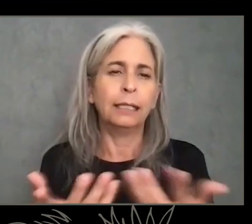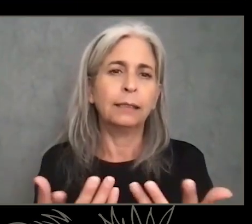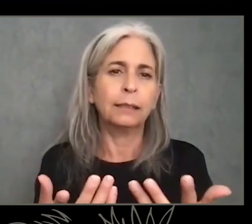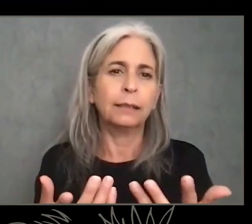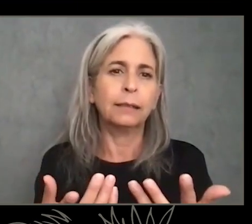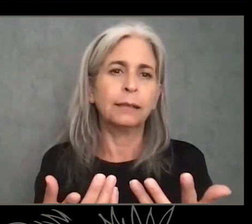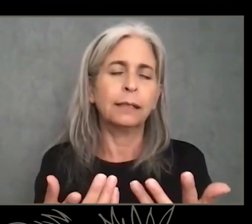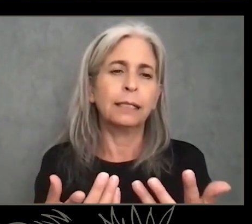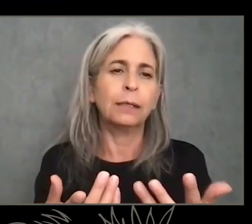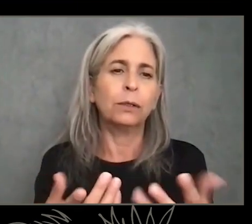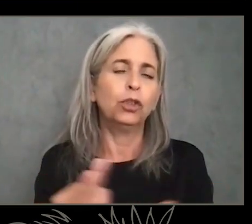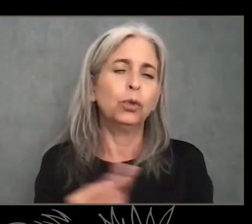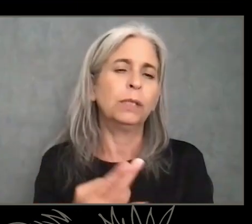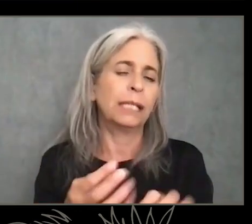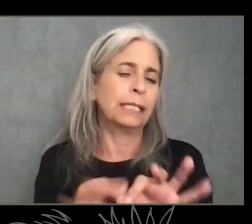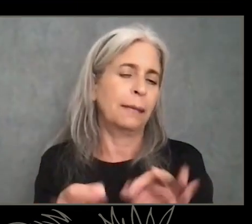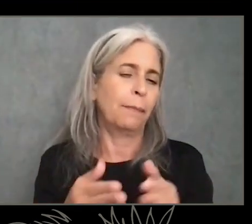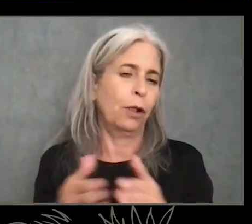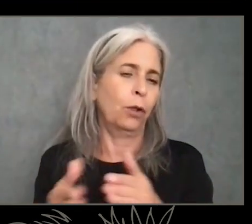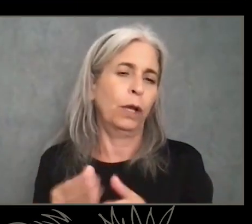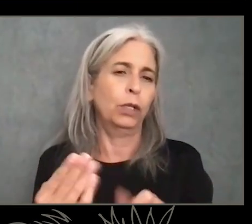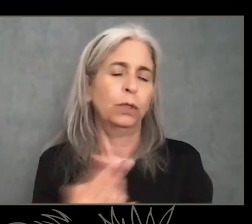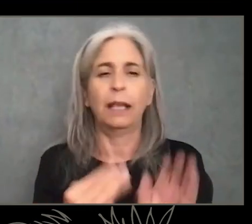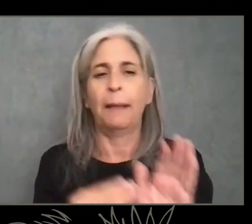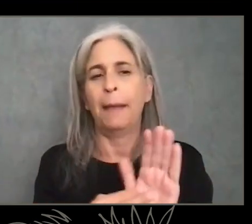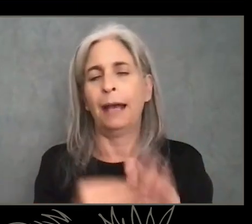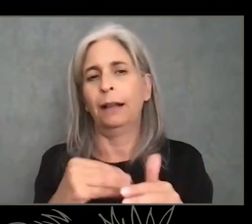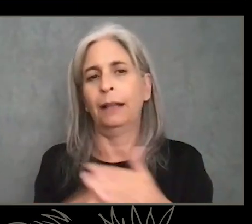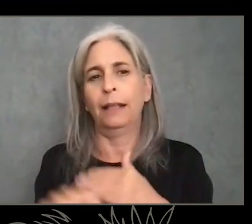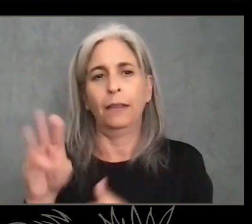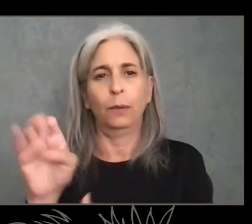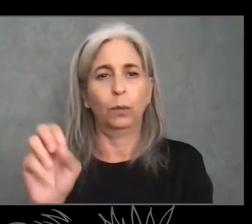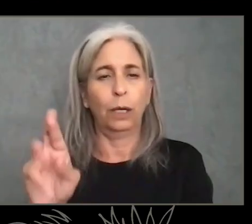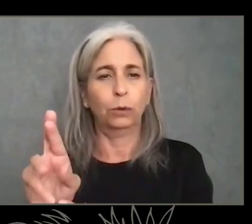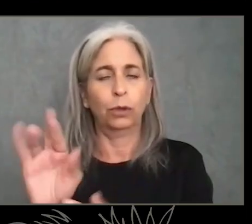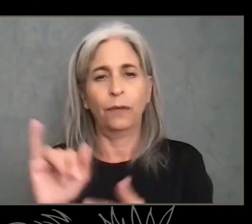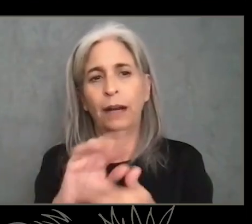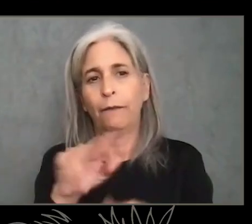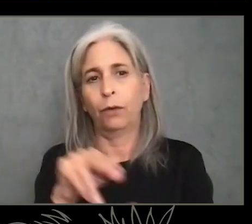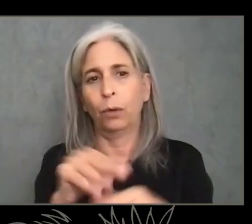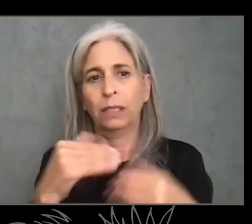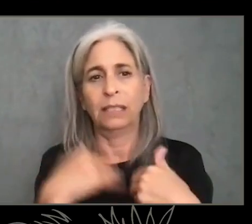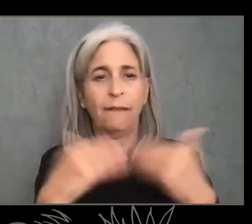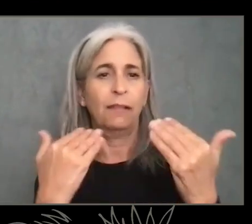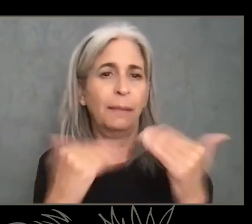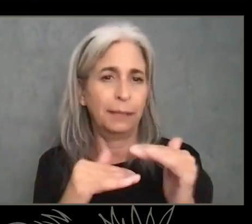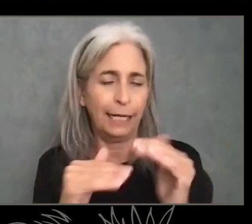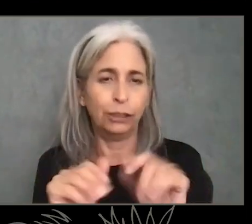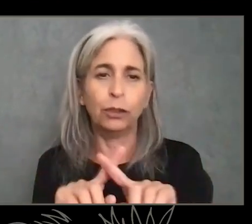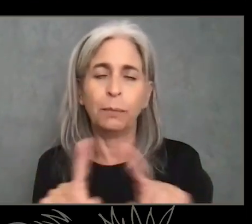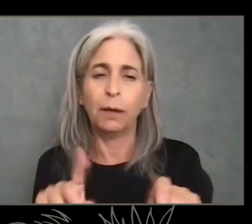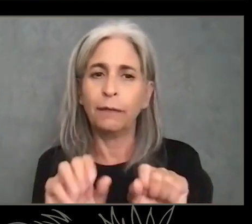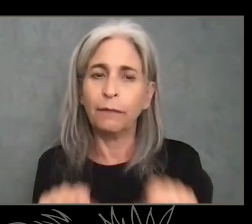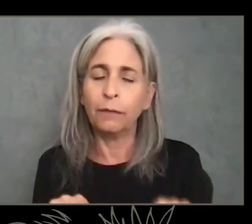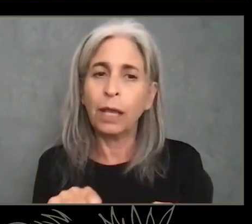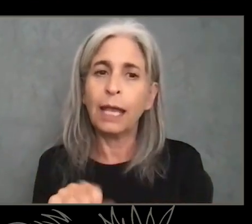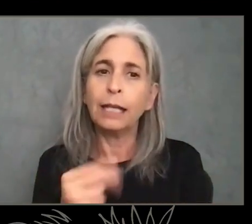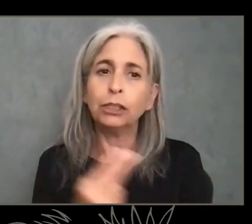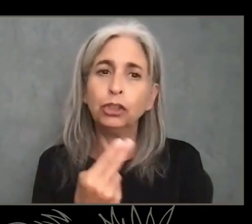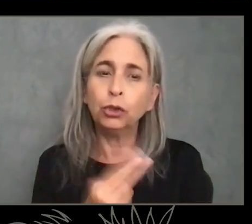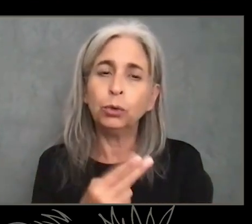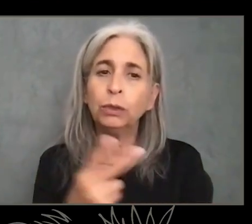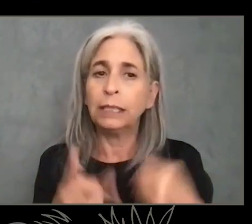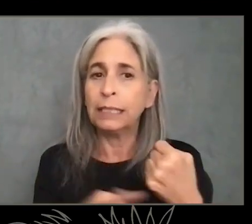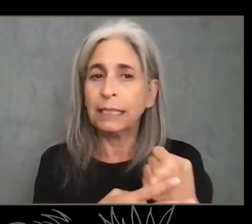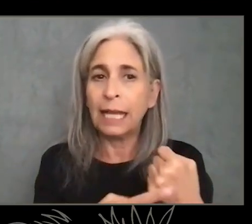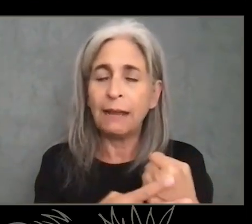way, because as I mentioned, we're using models in the browser that have, of course, limitations. But you could use RAG like this and store